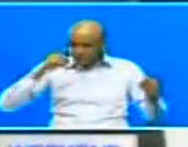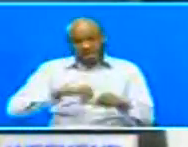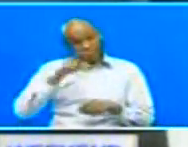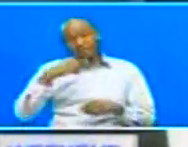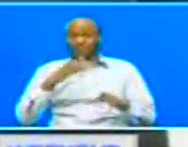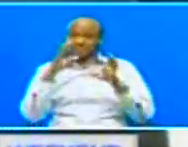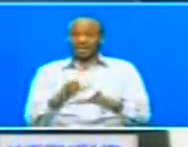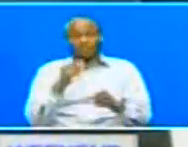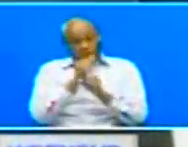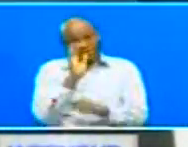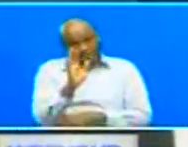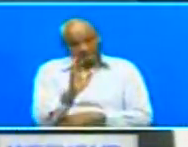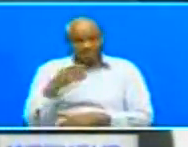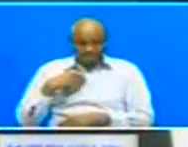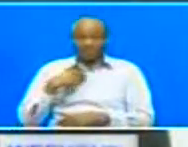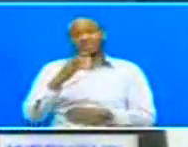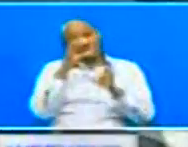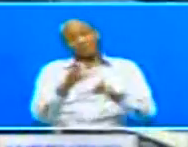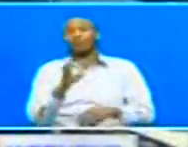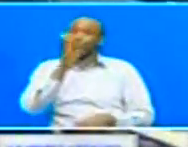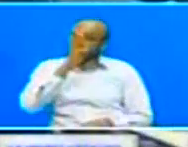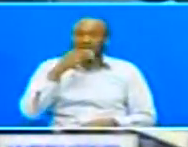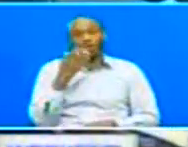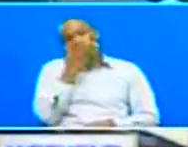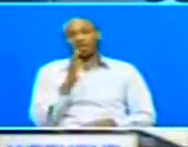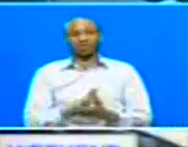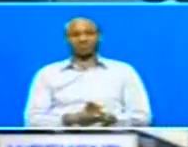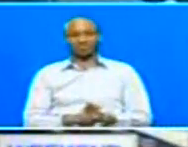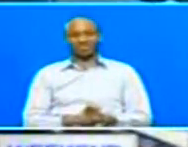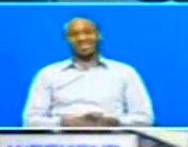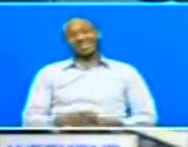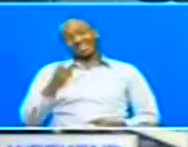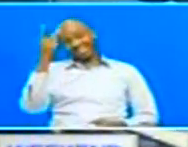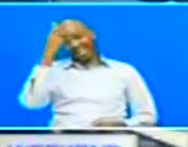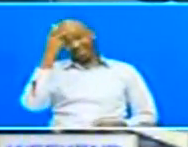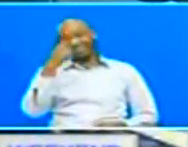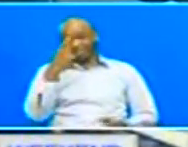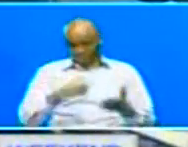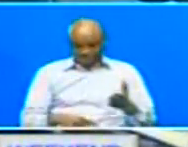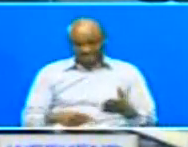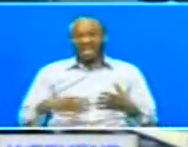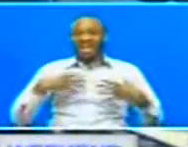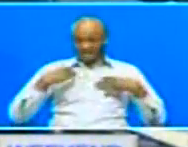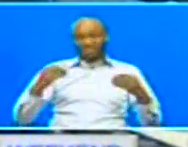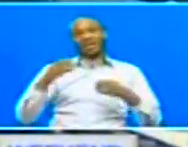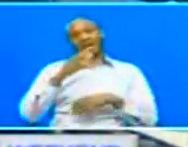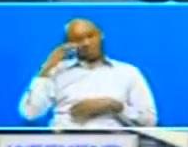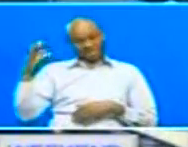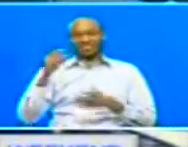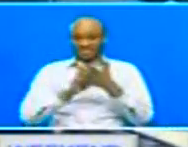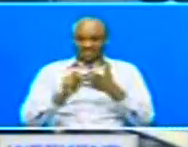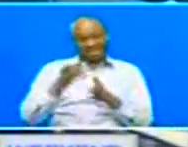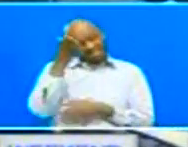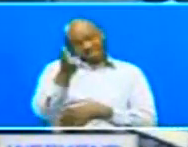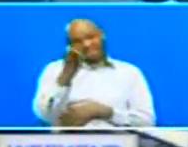the drums do their work. Drums can be kept for water or oil. The good Dr. Kidero even brought in the Health Cabinet Secretary,